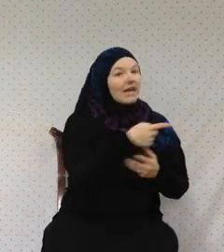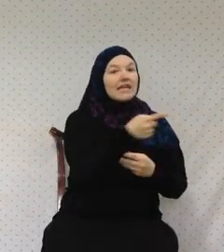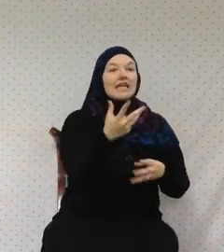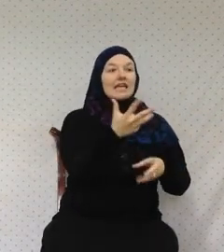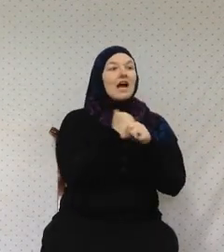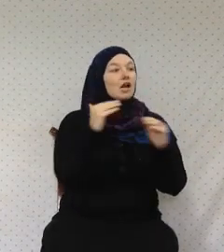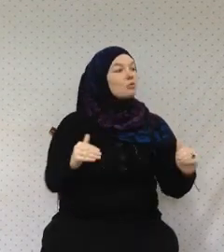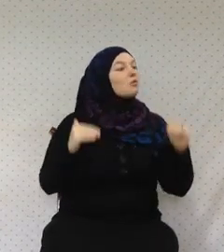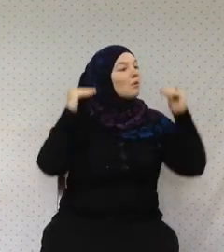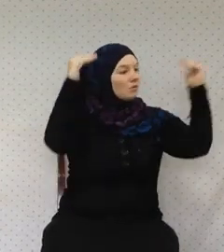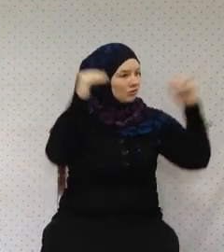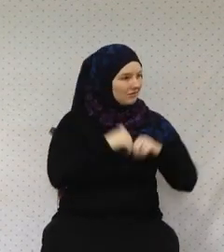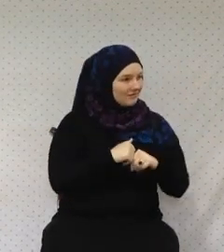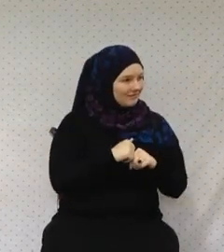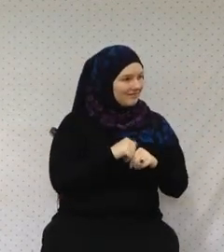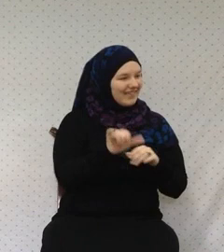month.